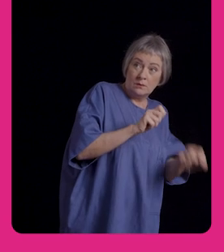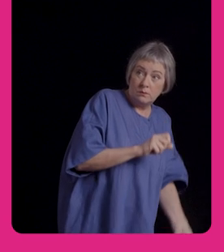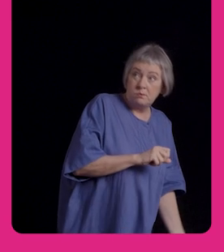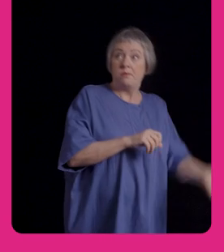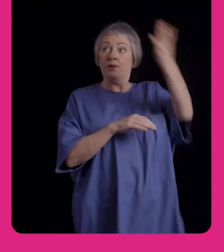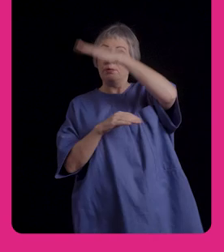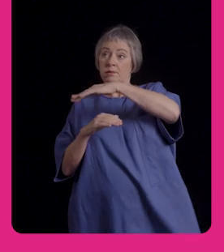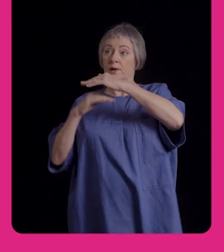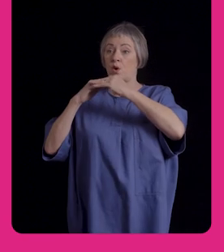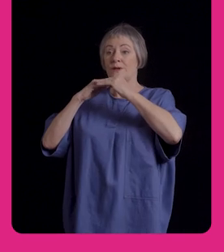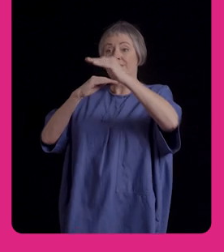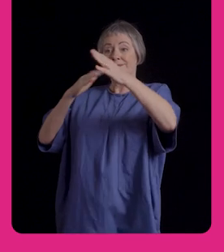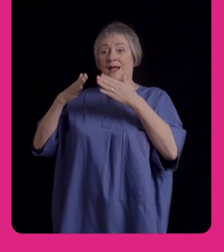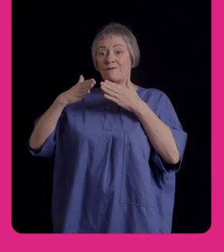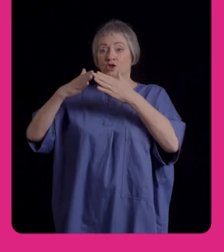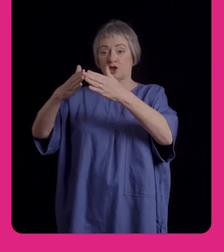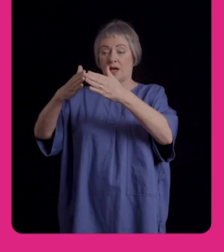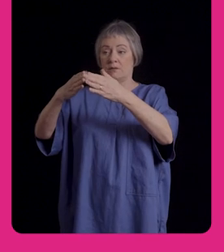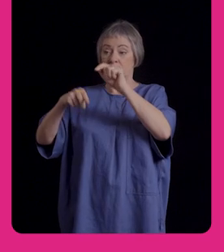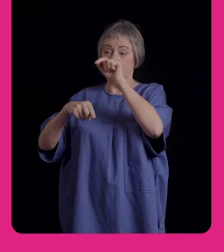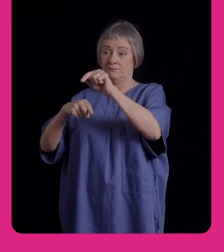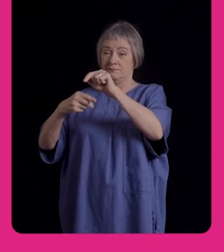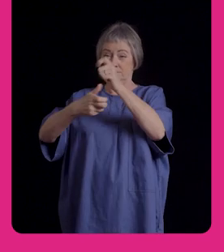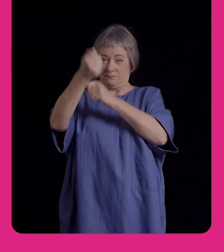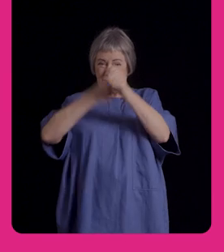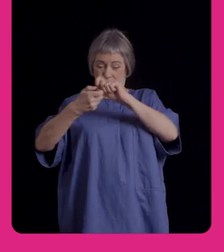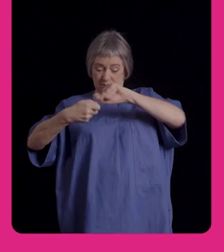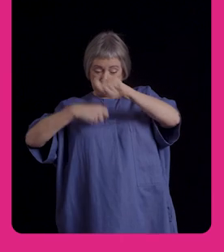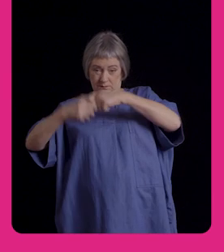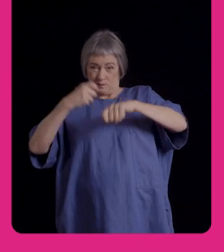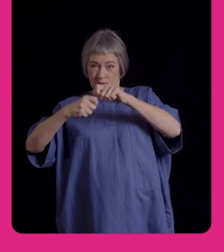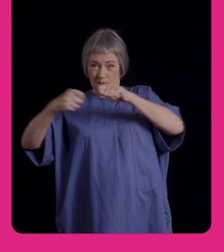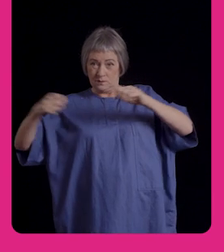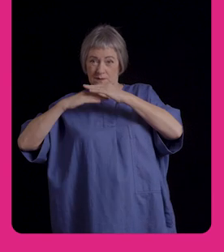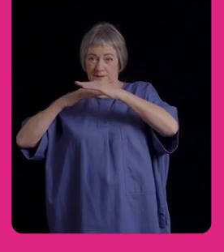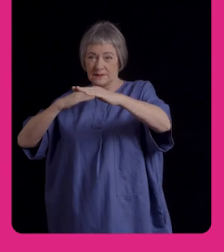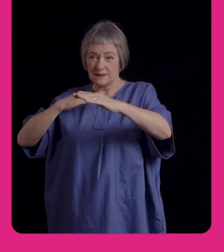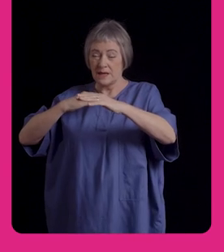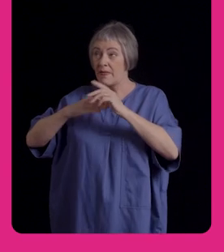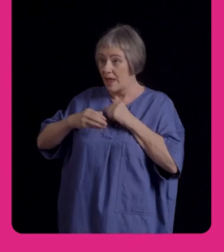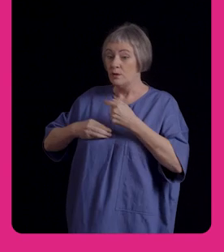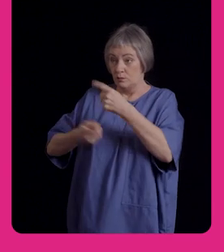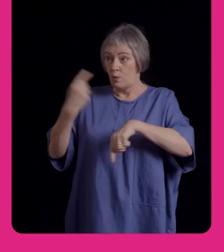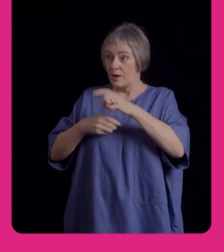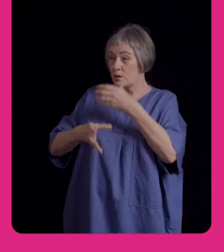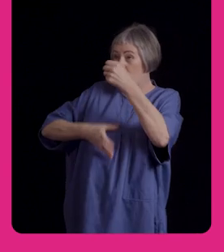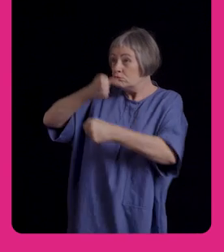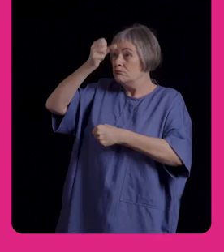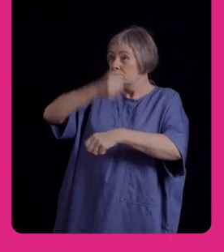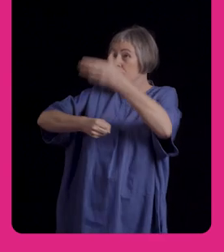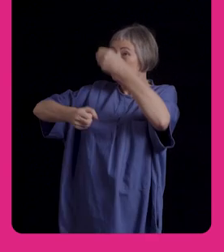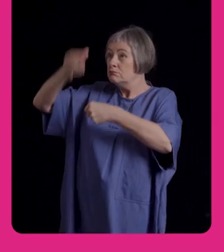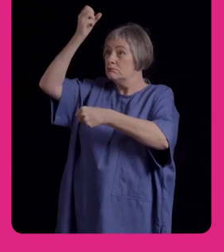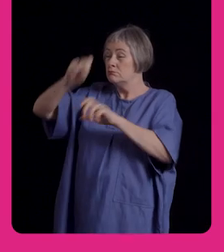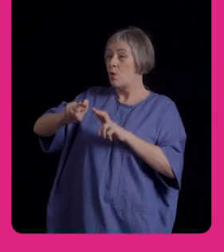Osborne onto the deck. And Osborne can secure the rope to the deck, and then we can sneak up the rope once we get close